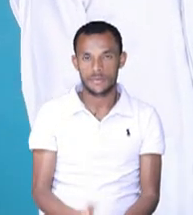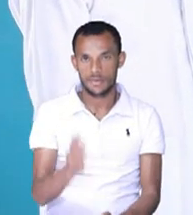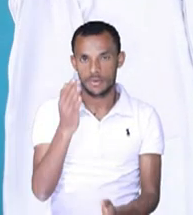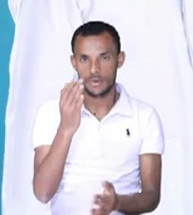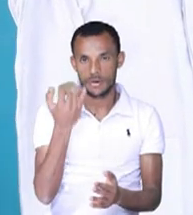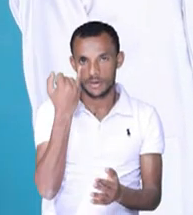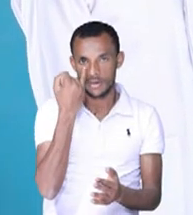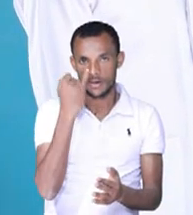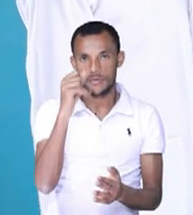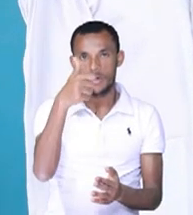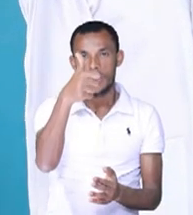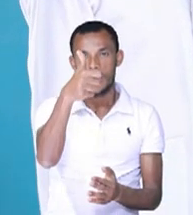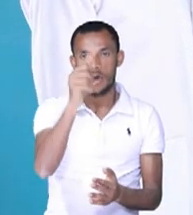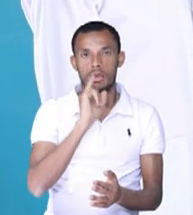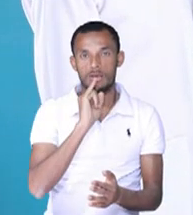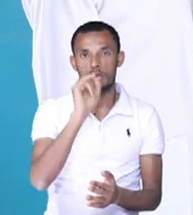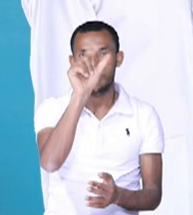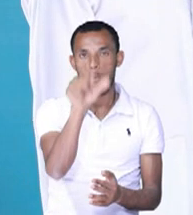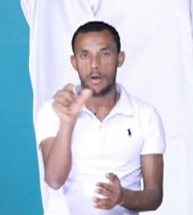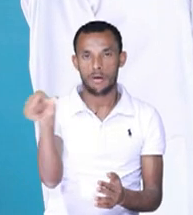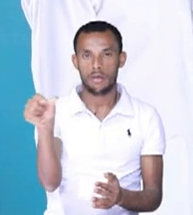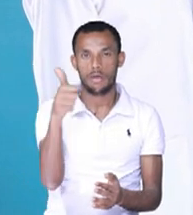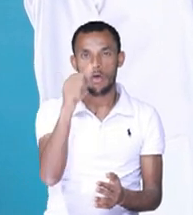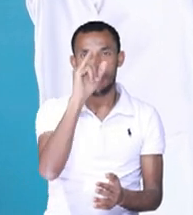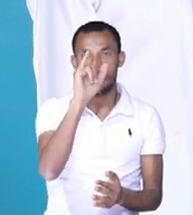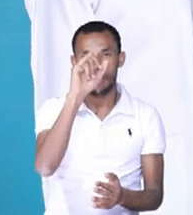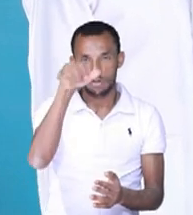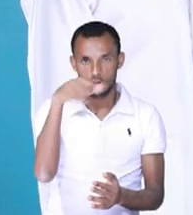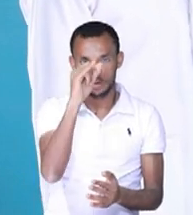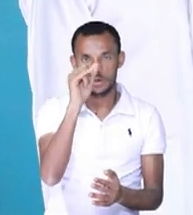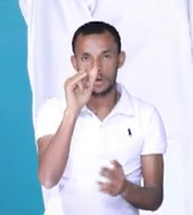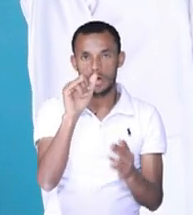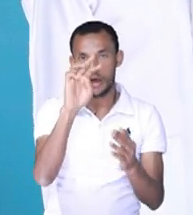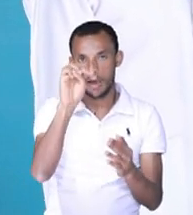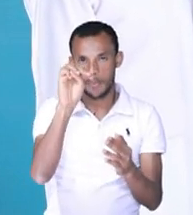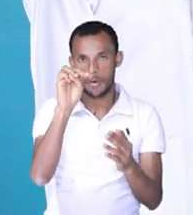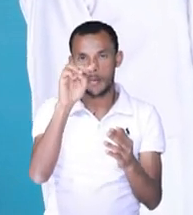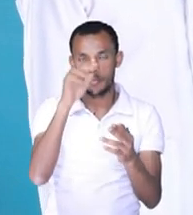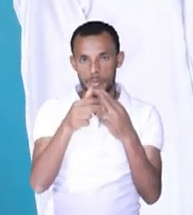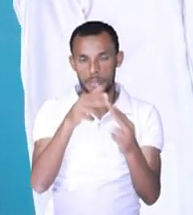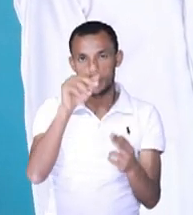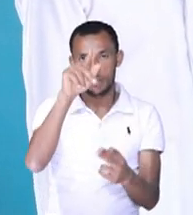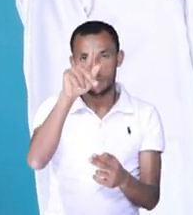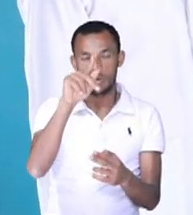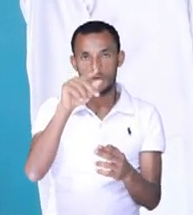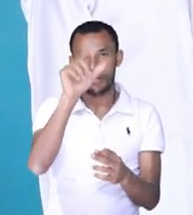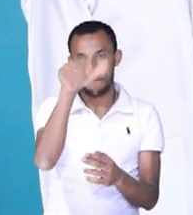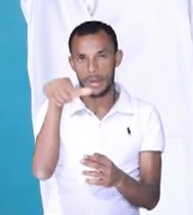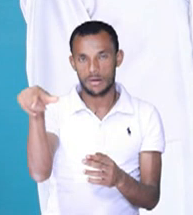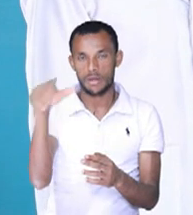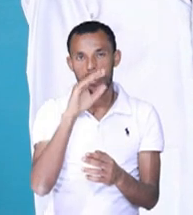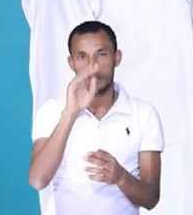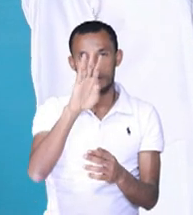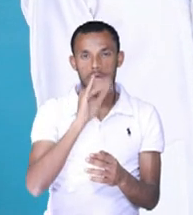If A is a matrix, Aij is an M by P matrix,